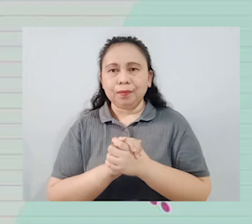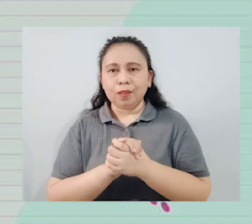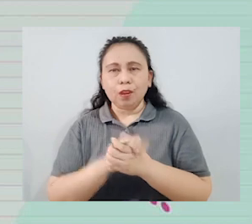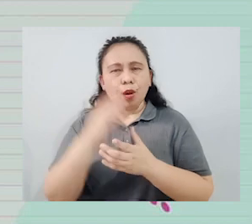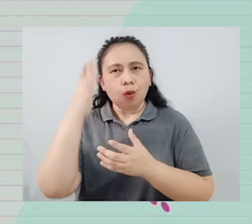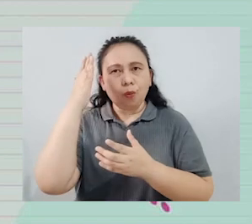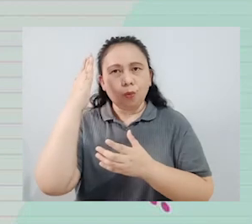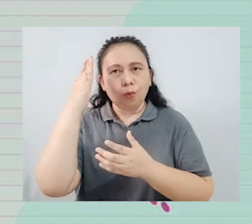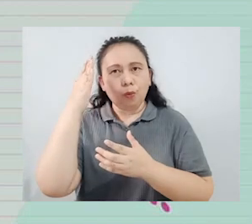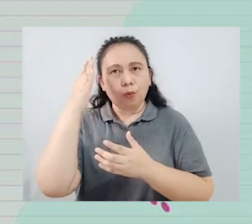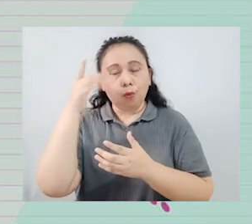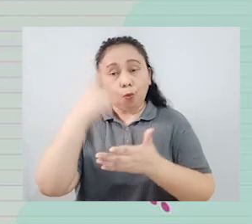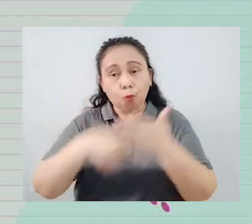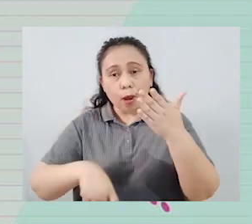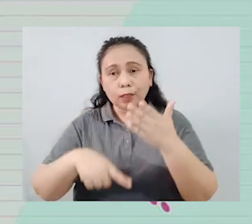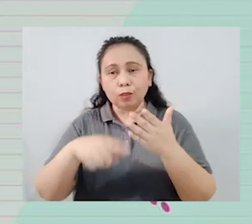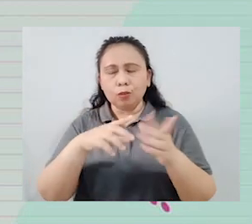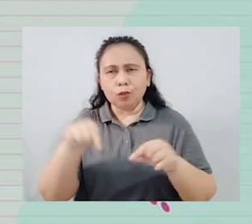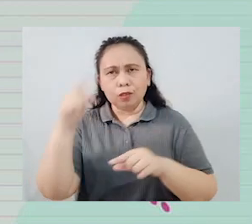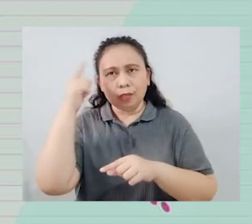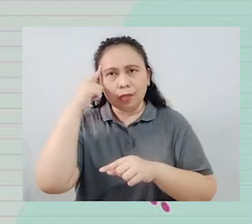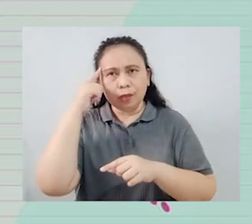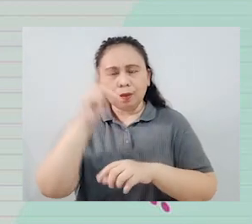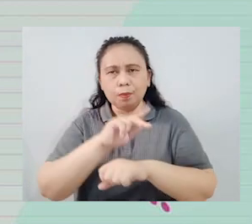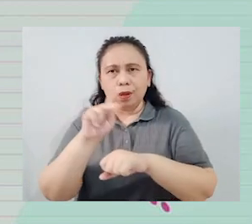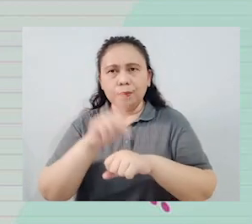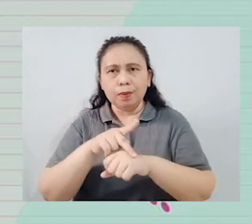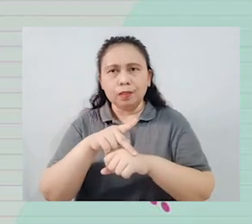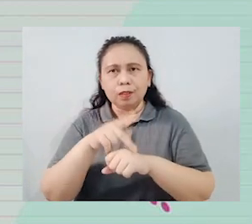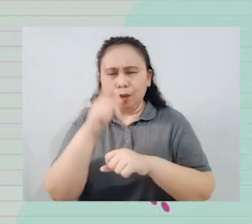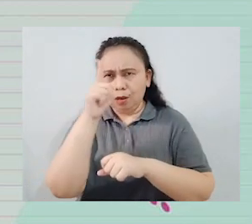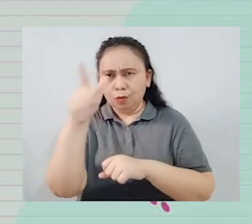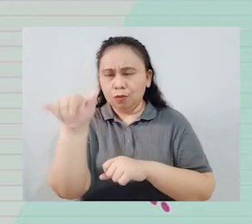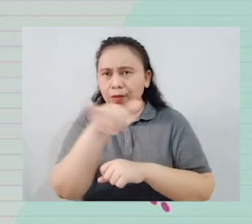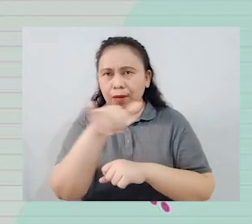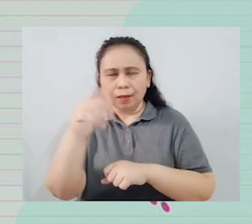What do you think the Philippines looked like millions of years ago?